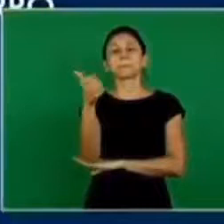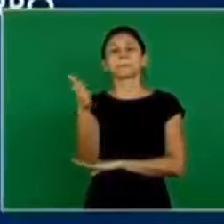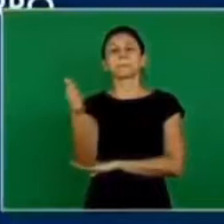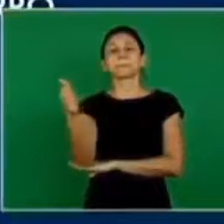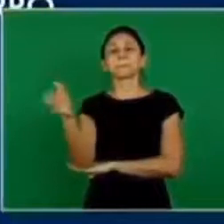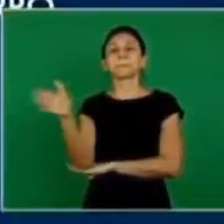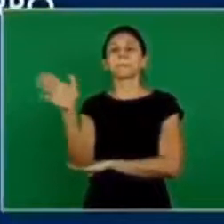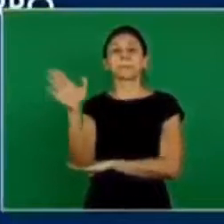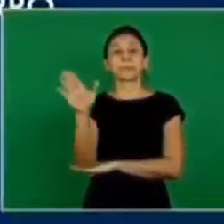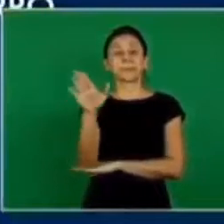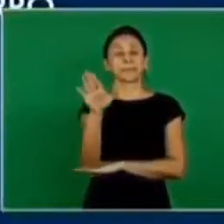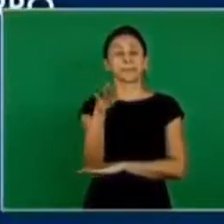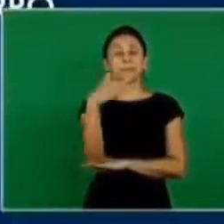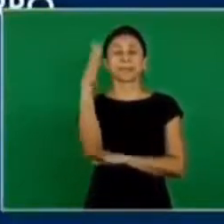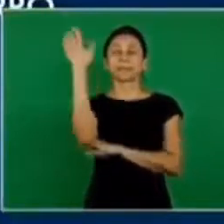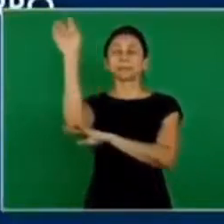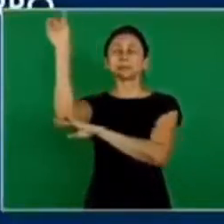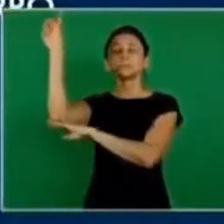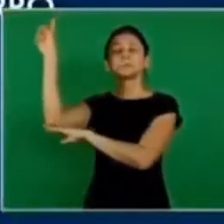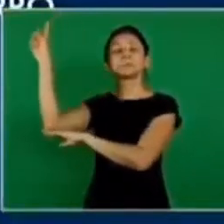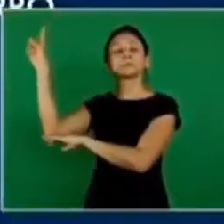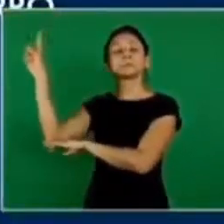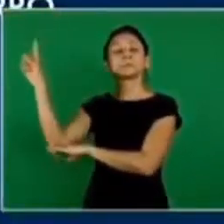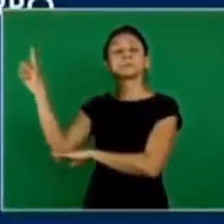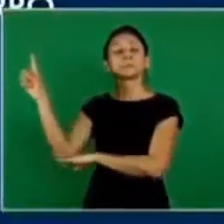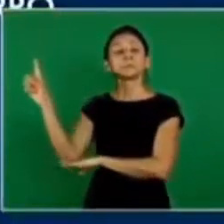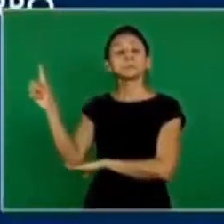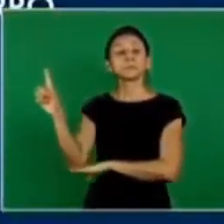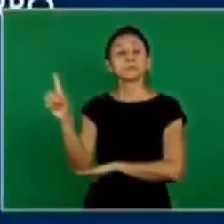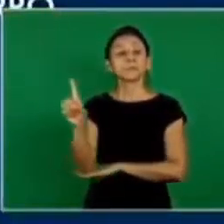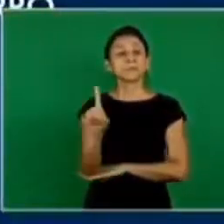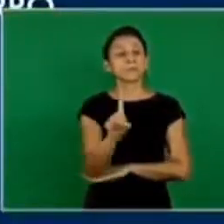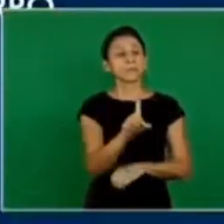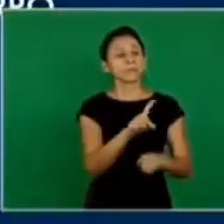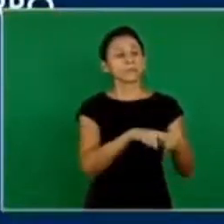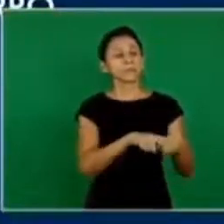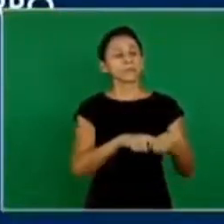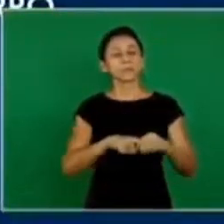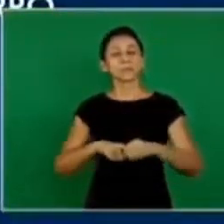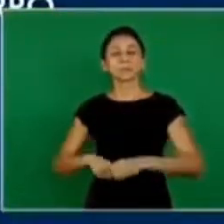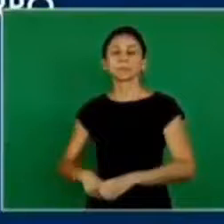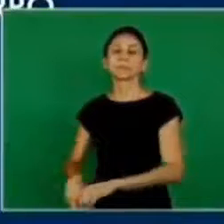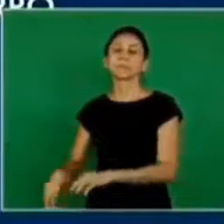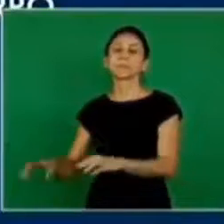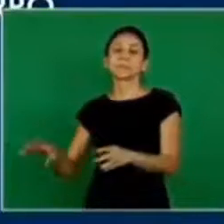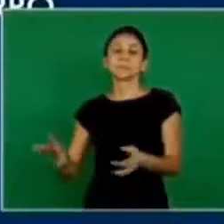Now the women answering, and the man praising the name of the Lord.